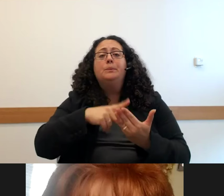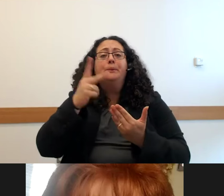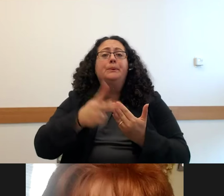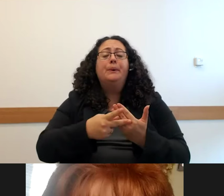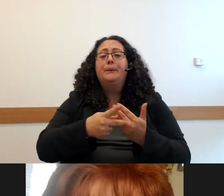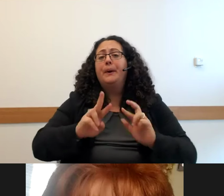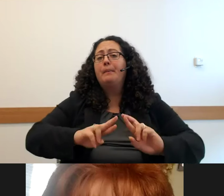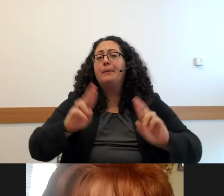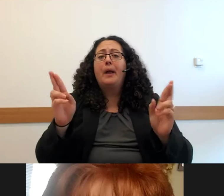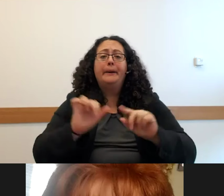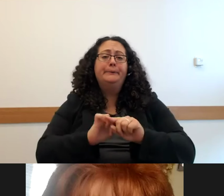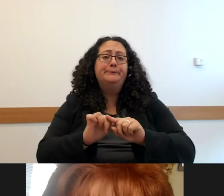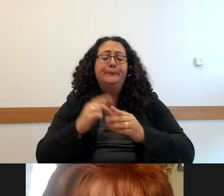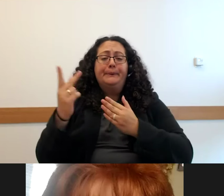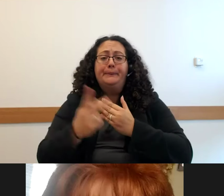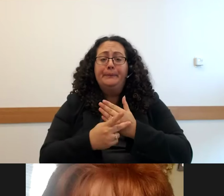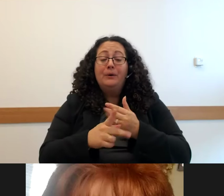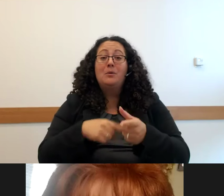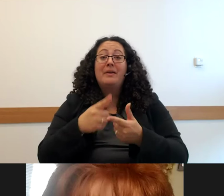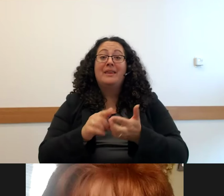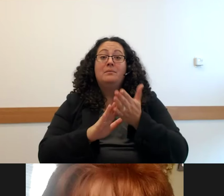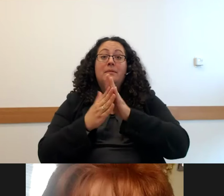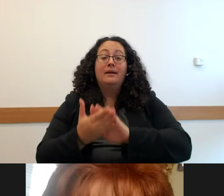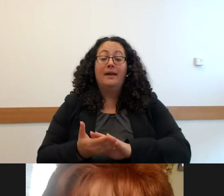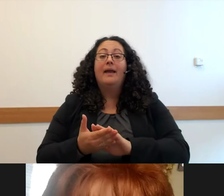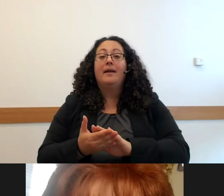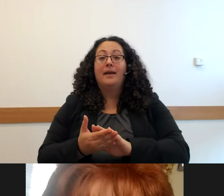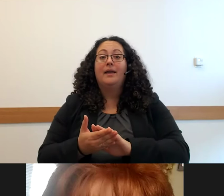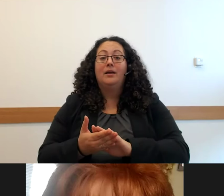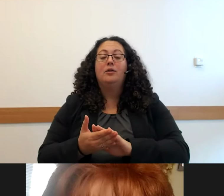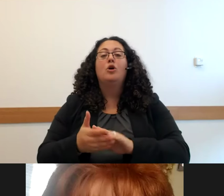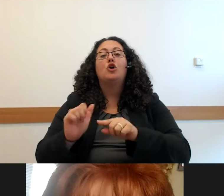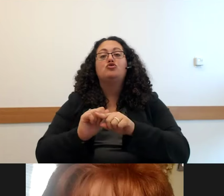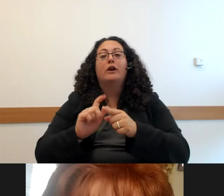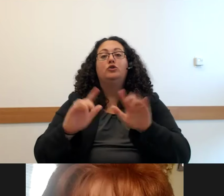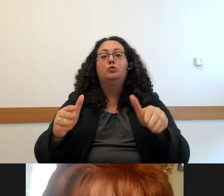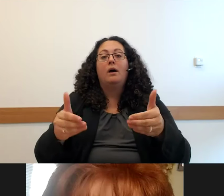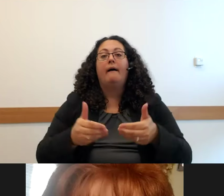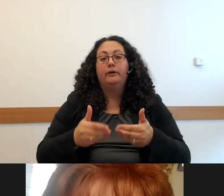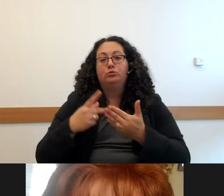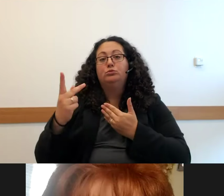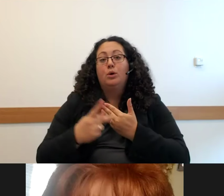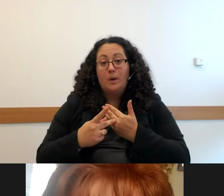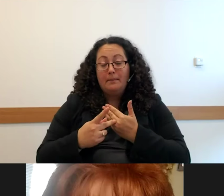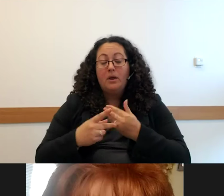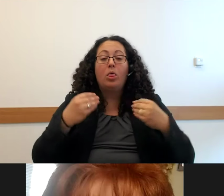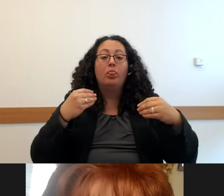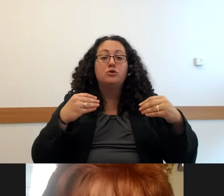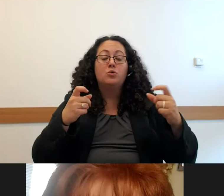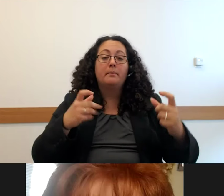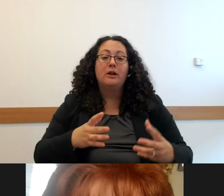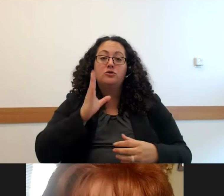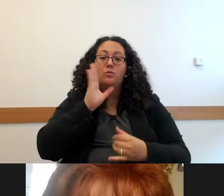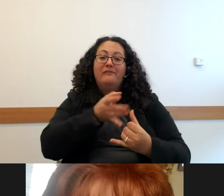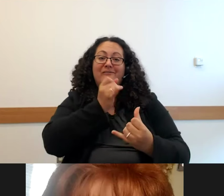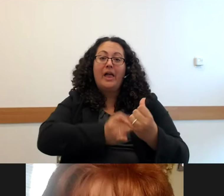Ready was just a training program. Well, now Ready is a train to hire program. The store manager will have the final